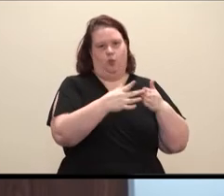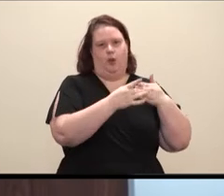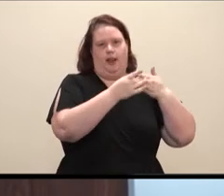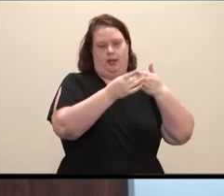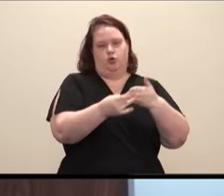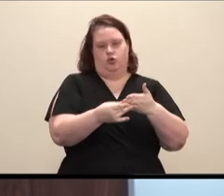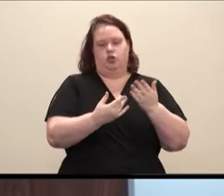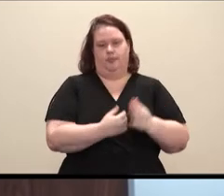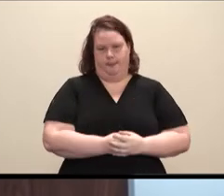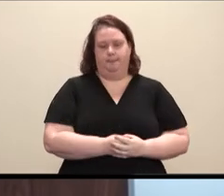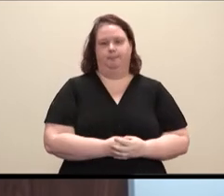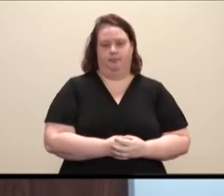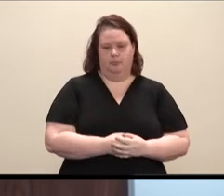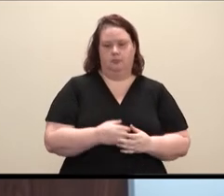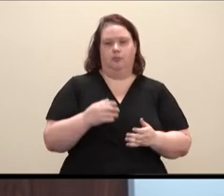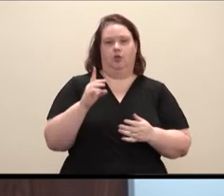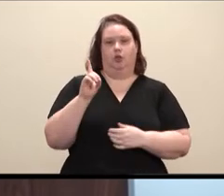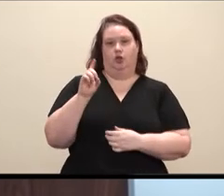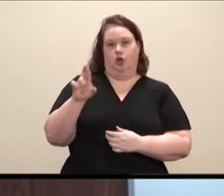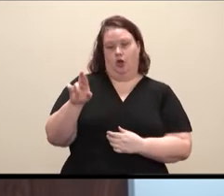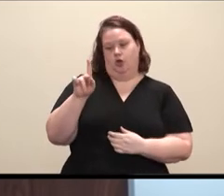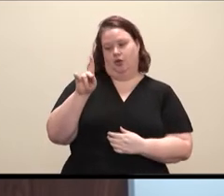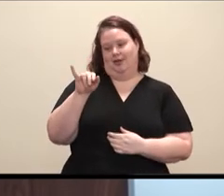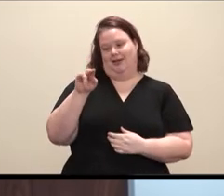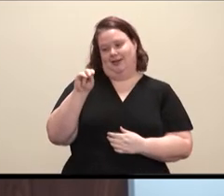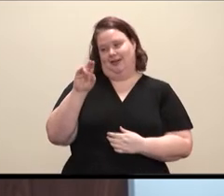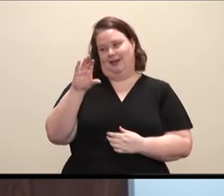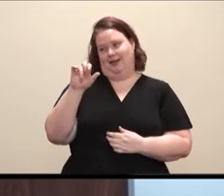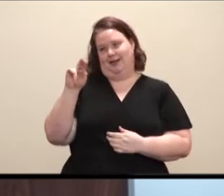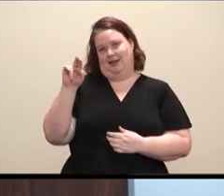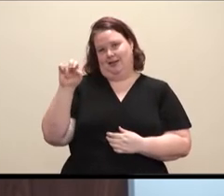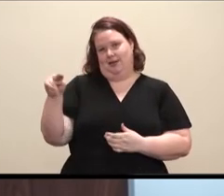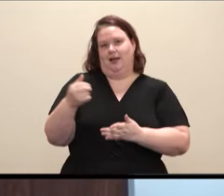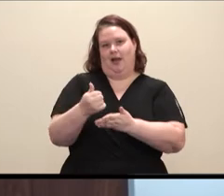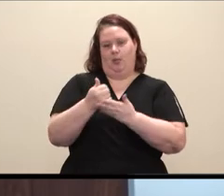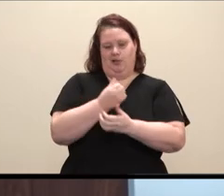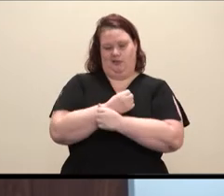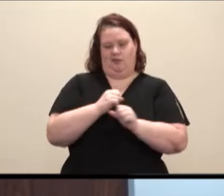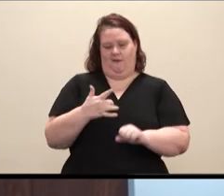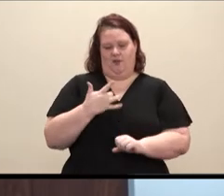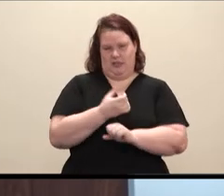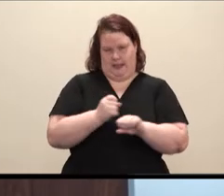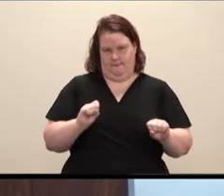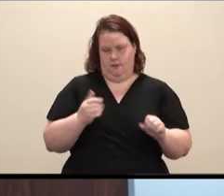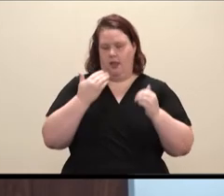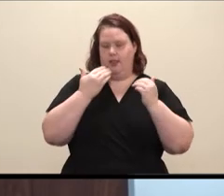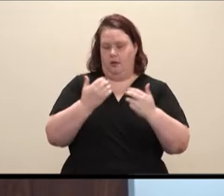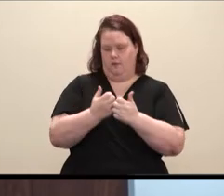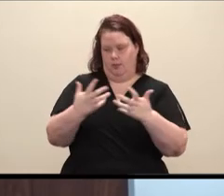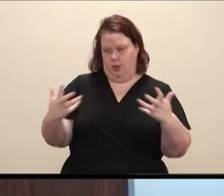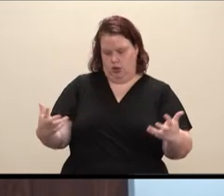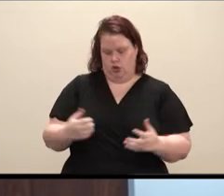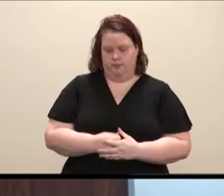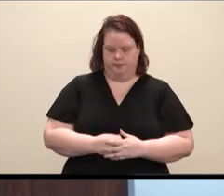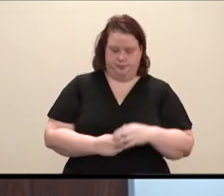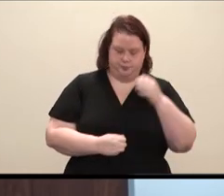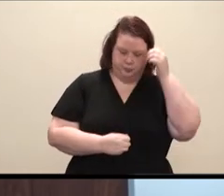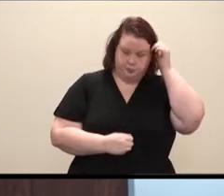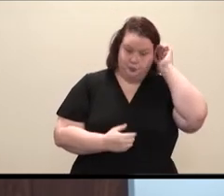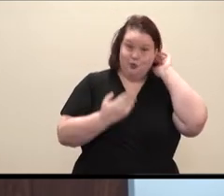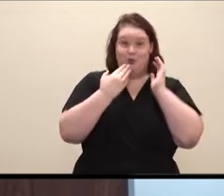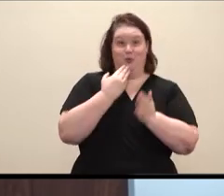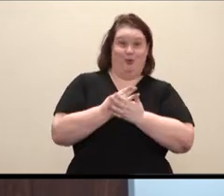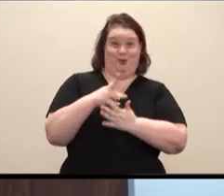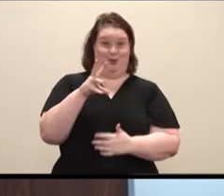leadership as a board with Dr. King Cannon and doing everything you can to keep us safe and make us feel safe. So thank you very much. So